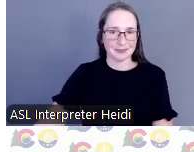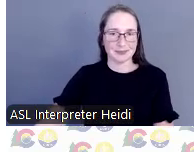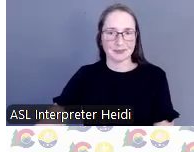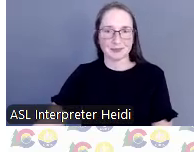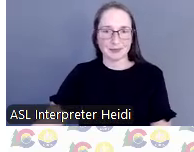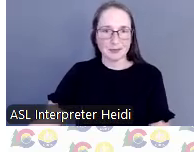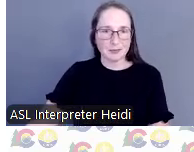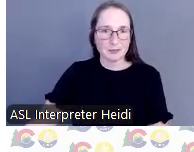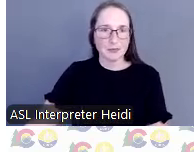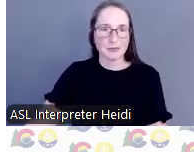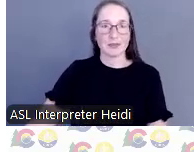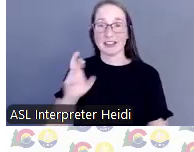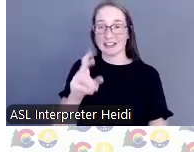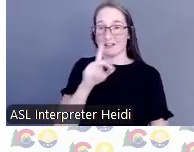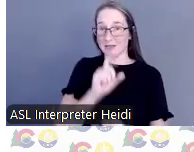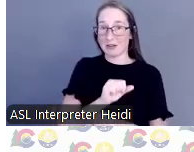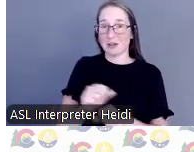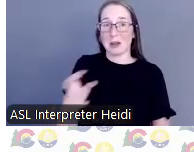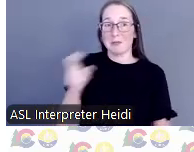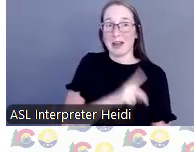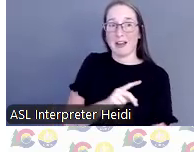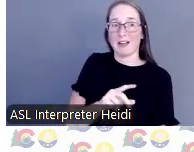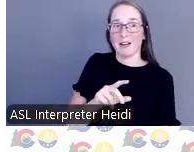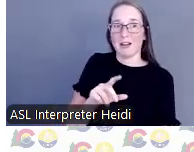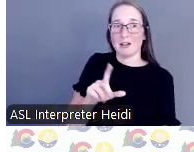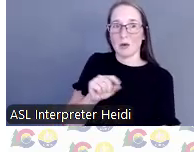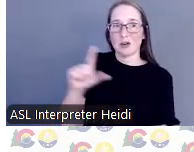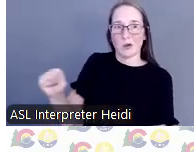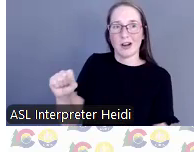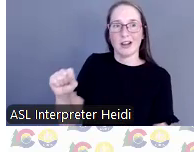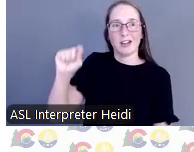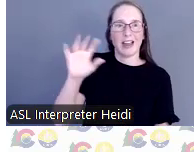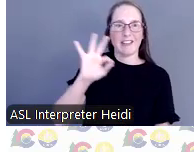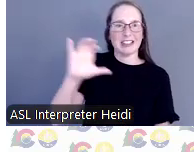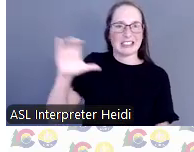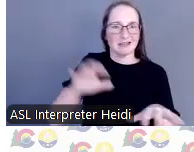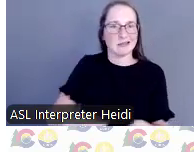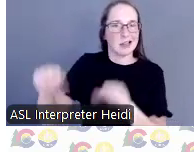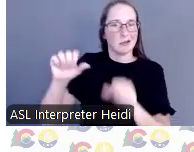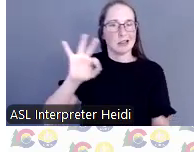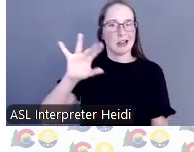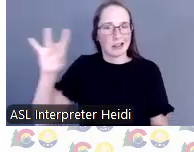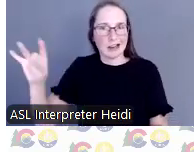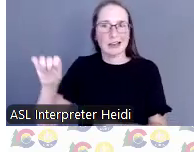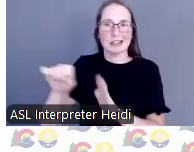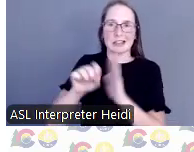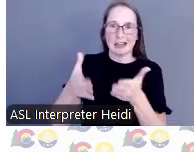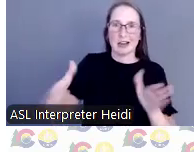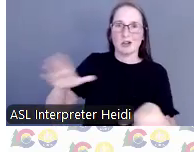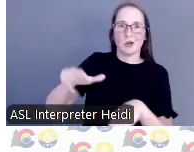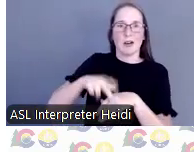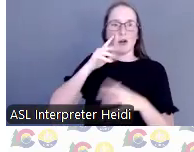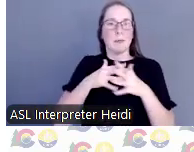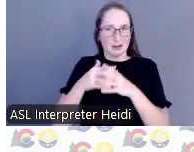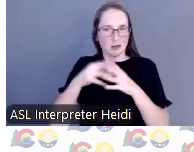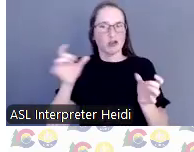So it was actually back in 2020 that the FCC adopted rules to establish 988 as the new nationwide 3-digit phone number for Americans in